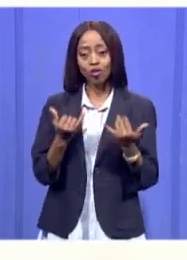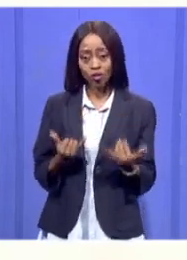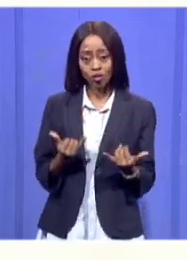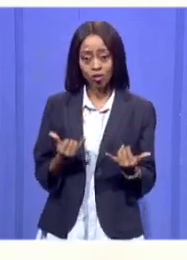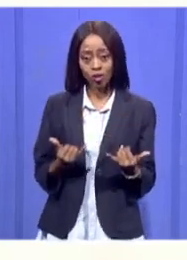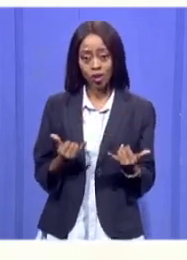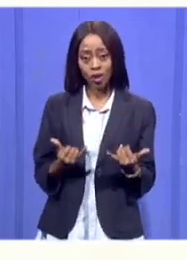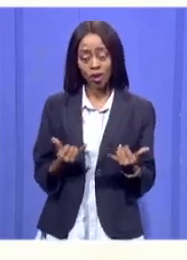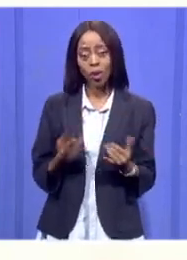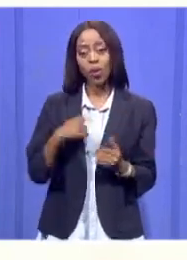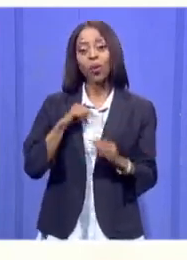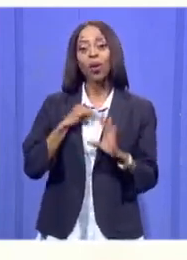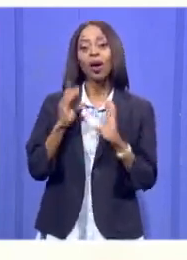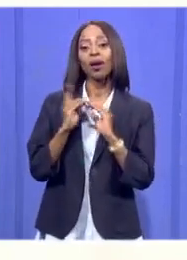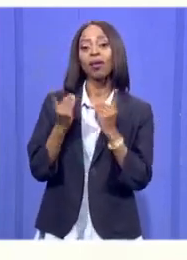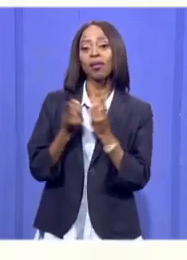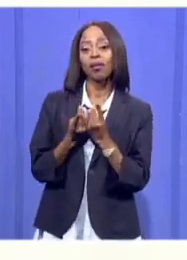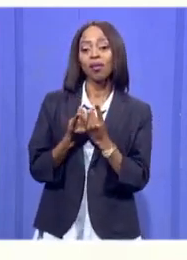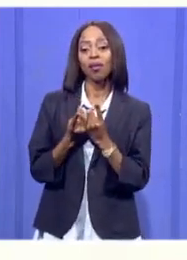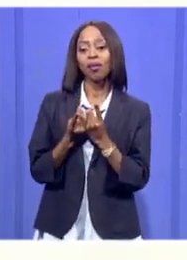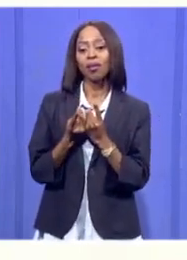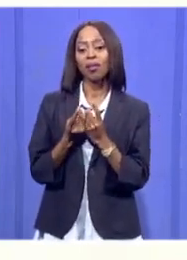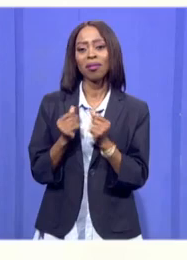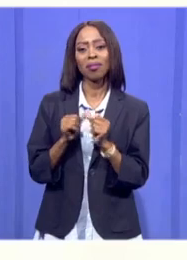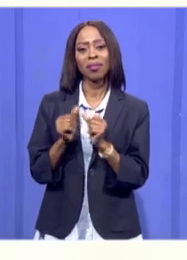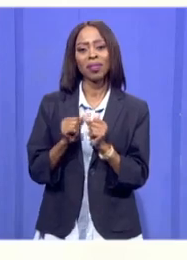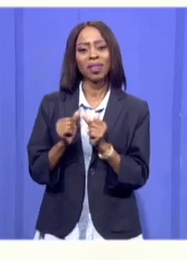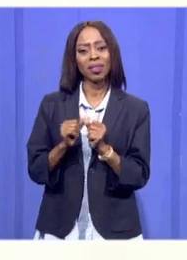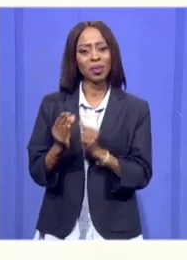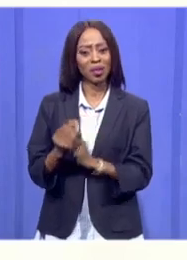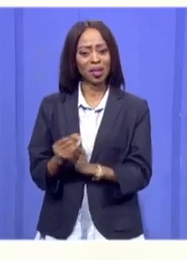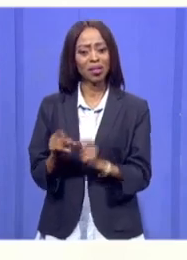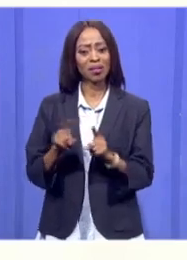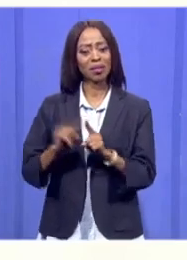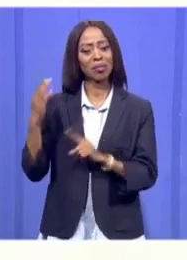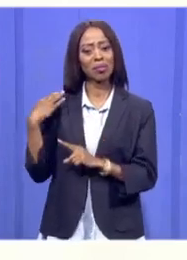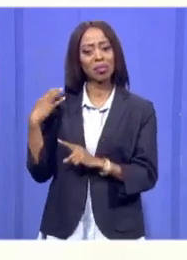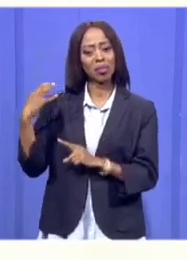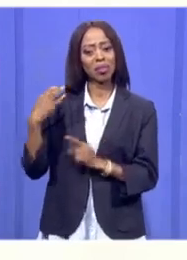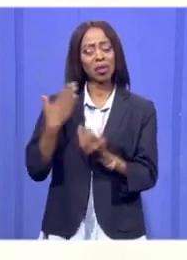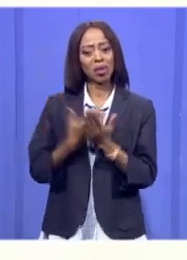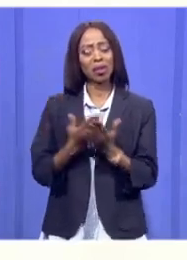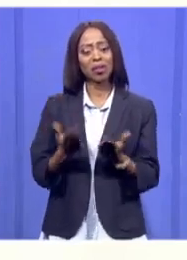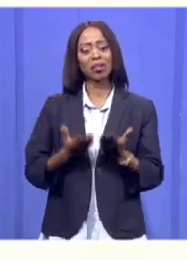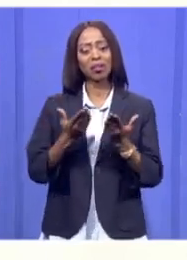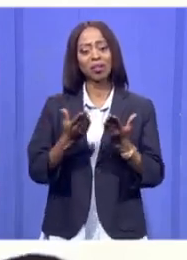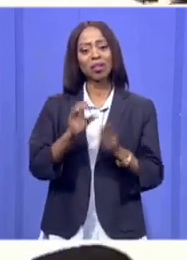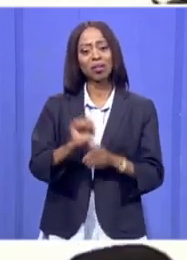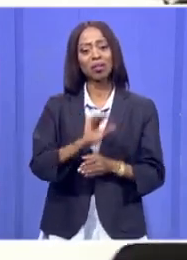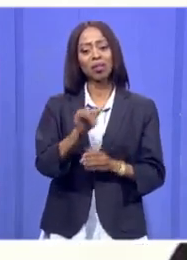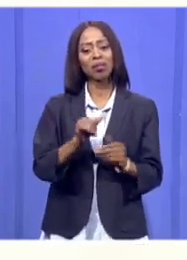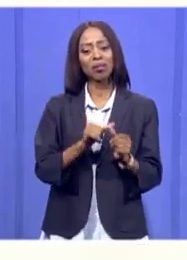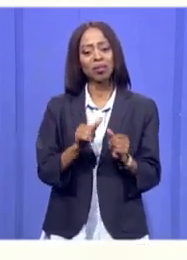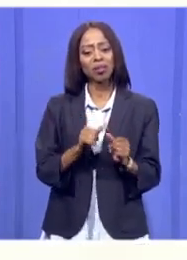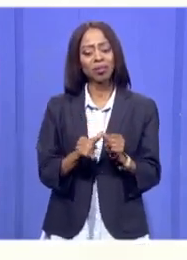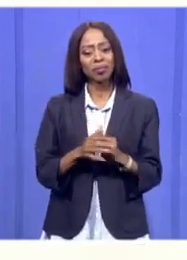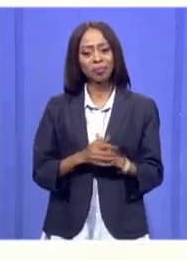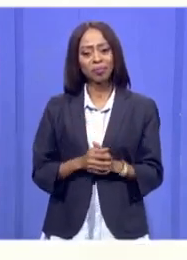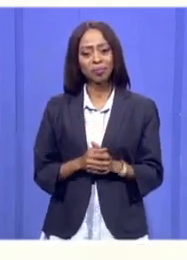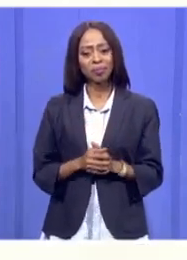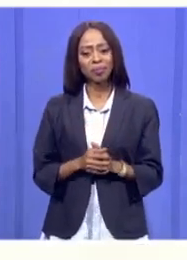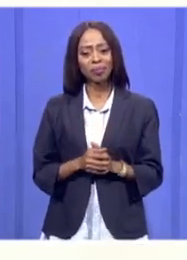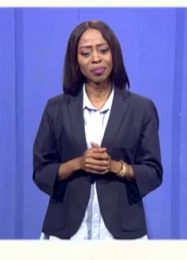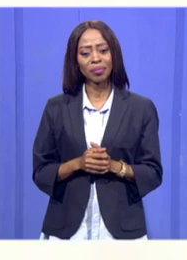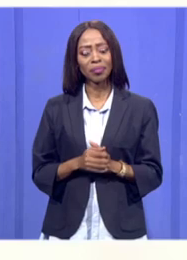speak, as a department, we are better placed, and therefore our minister can serve South Africans better. We're on a